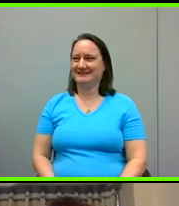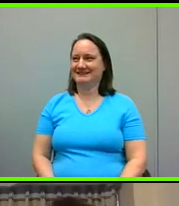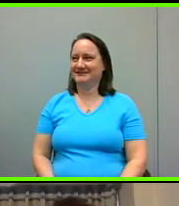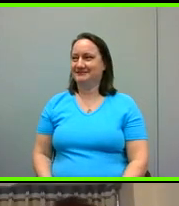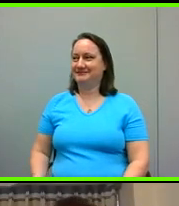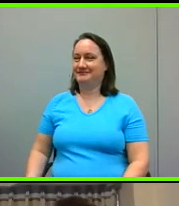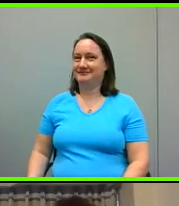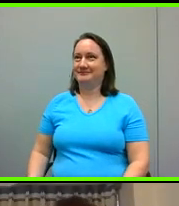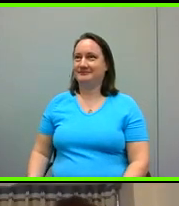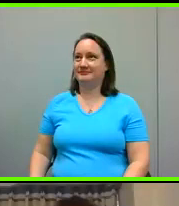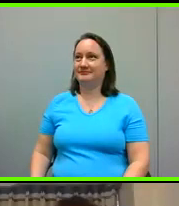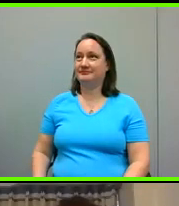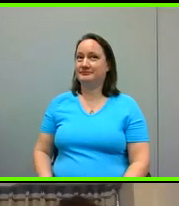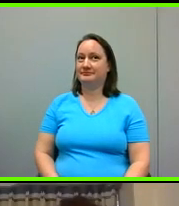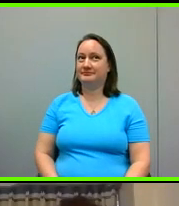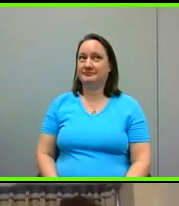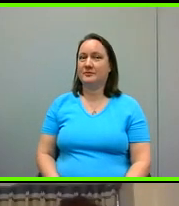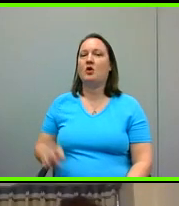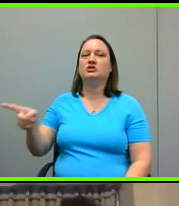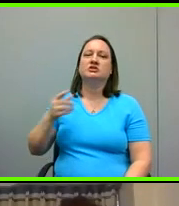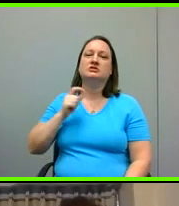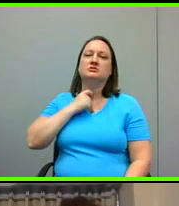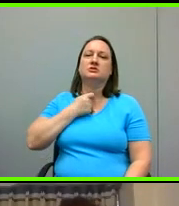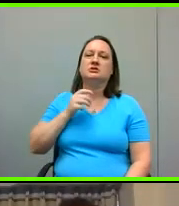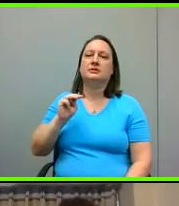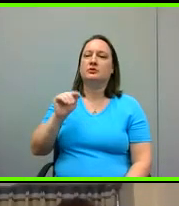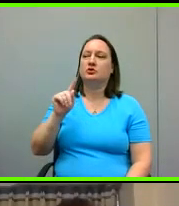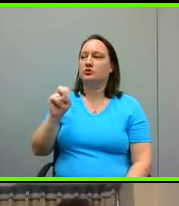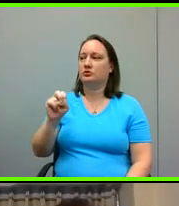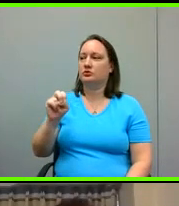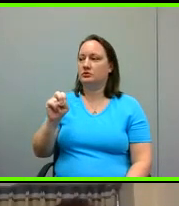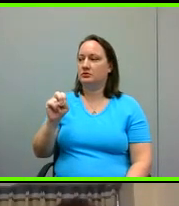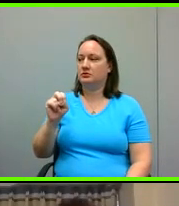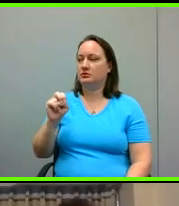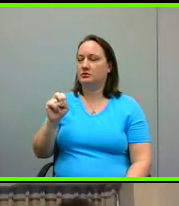Nothing. Oh, she's on mute. You have to unmute her.